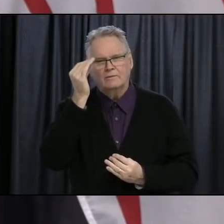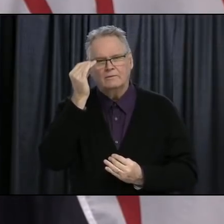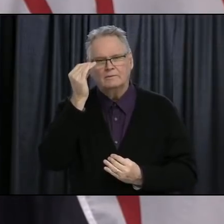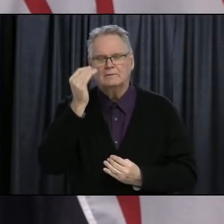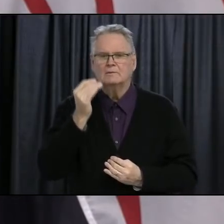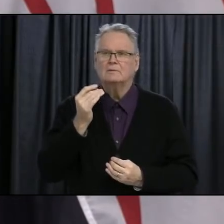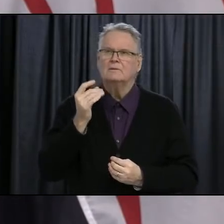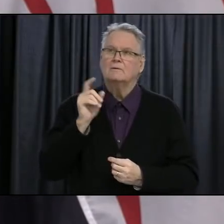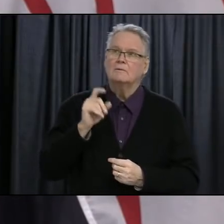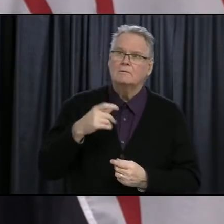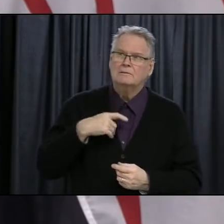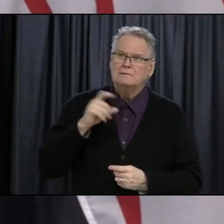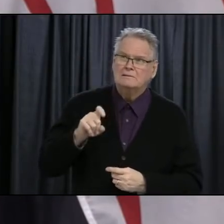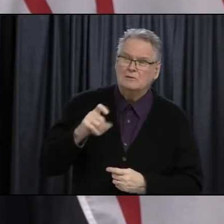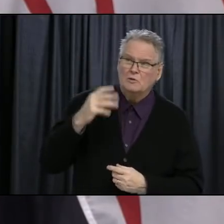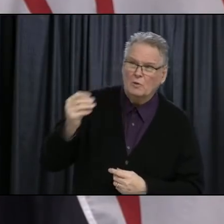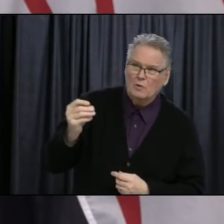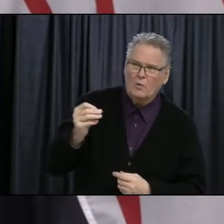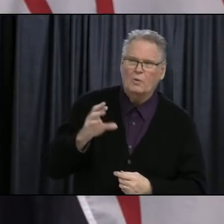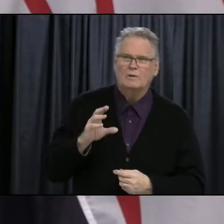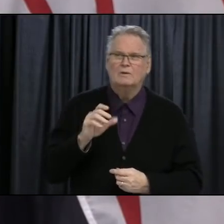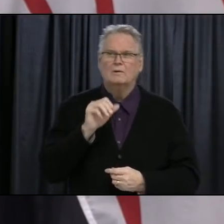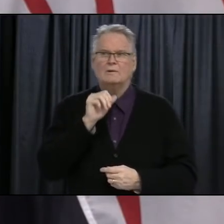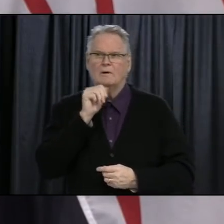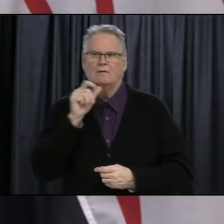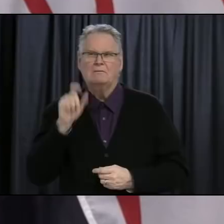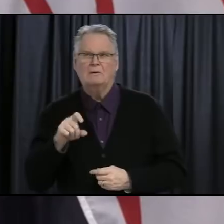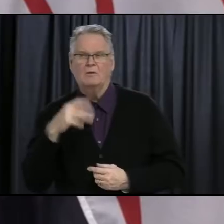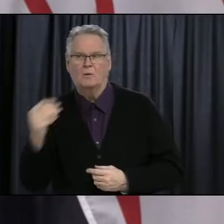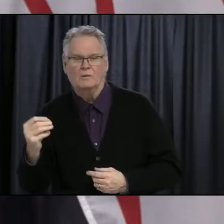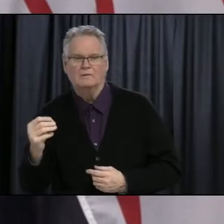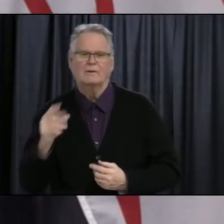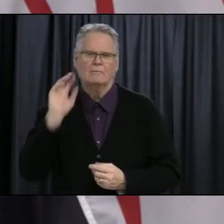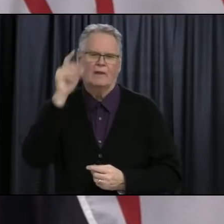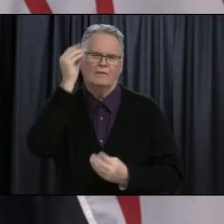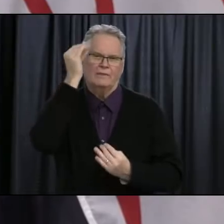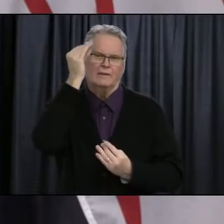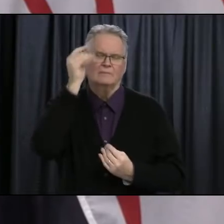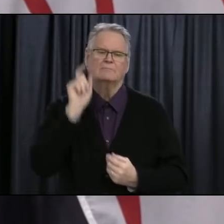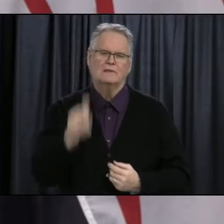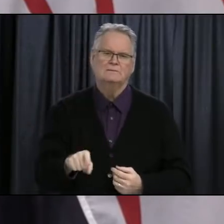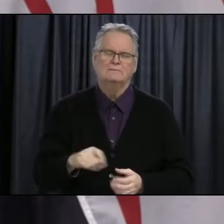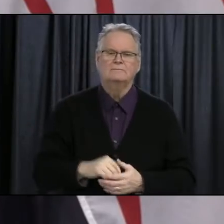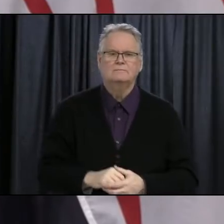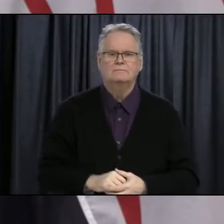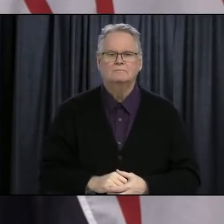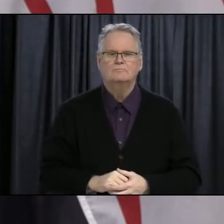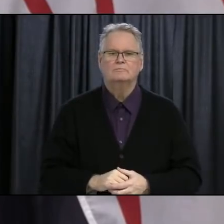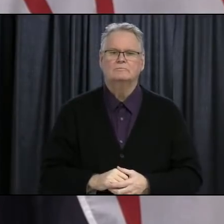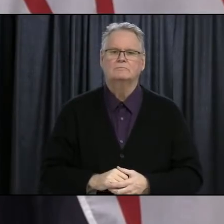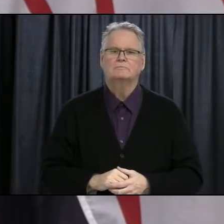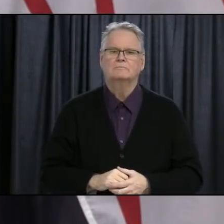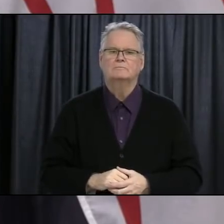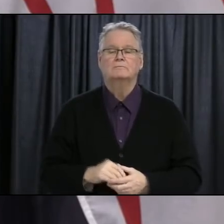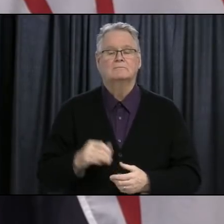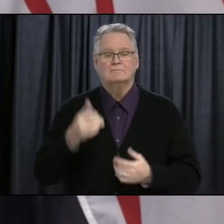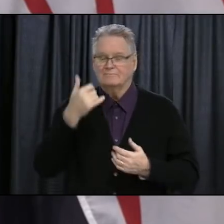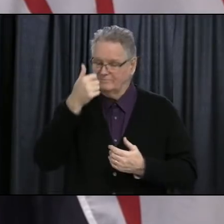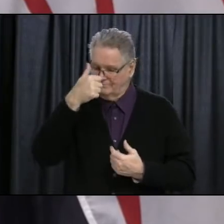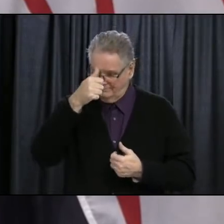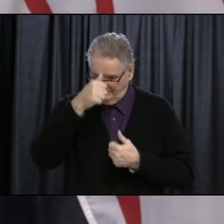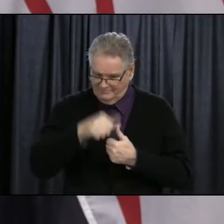levels for all areas of the province on March 12th. Before we can do that, we need to be confident that the risk of transmission is